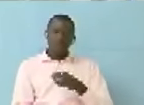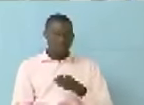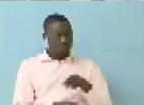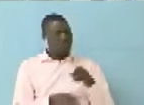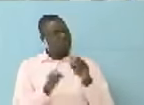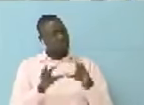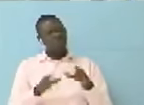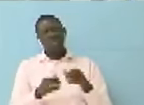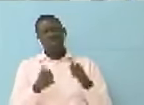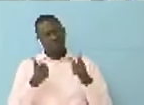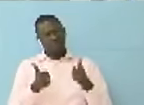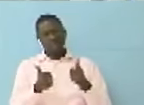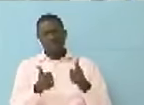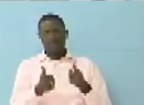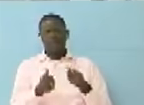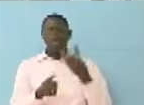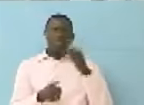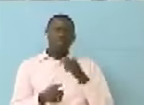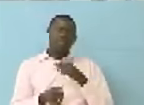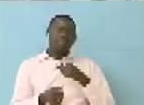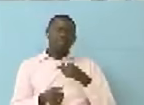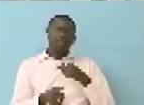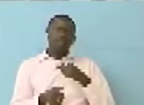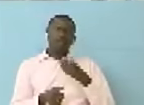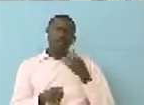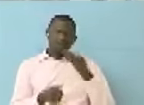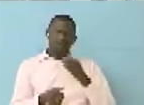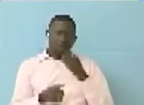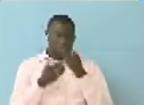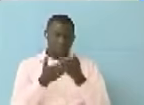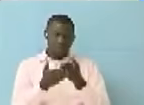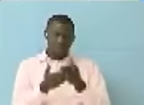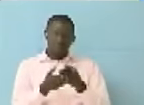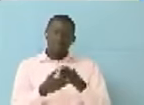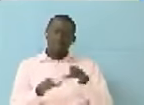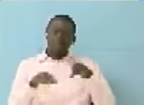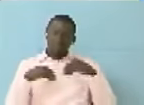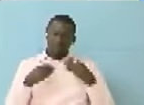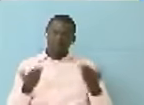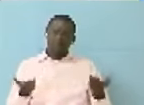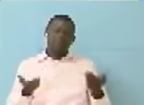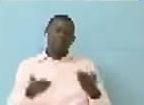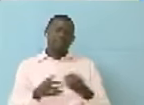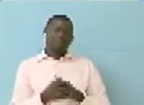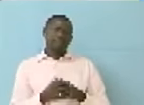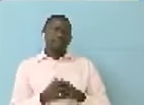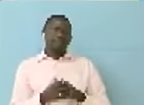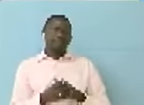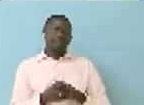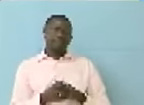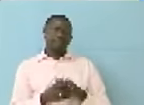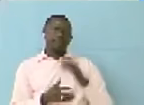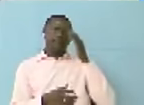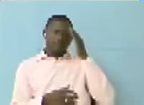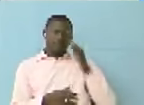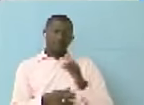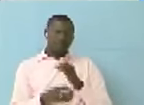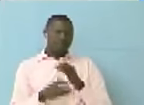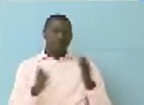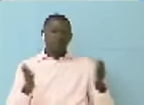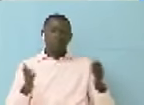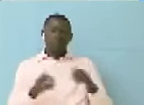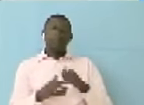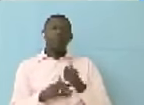they confirm to you, take it from them. Thank you very much. And Modu Sanyang was appointed